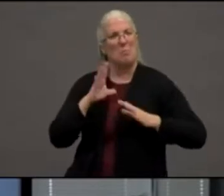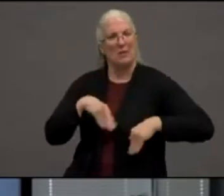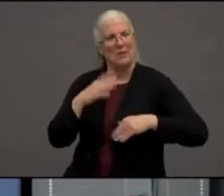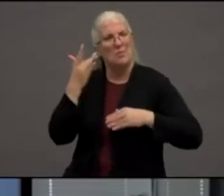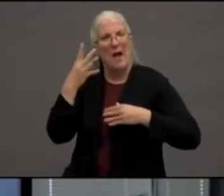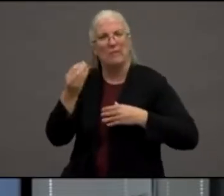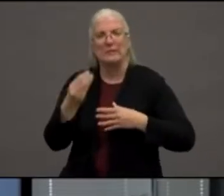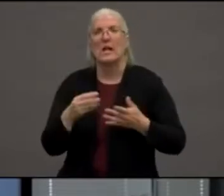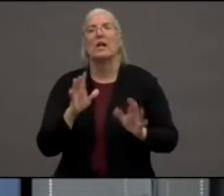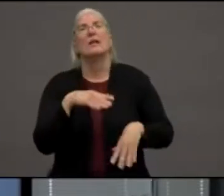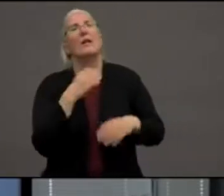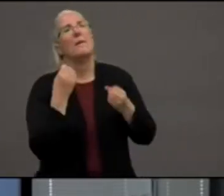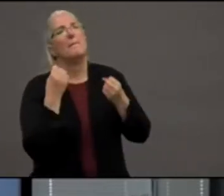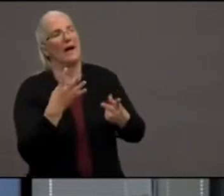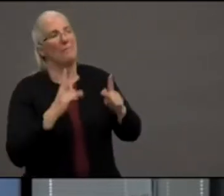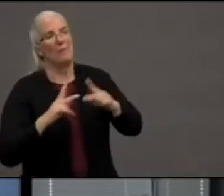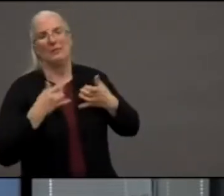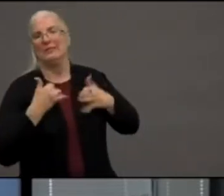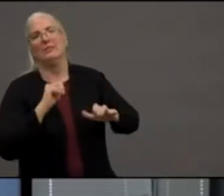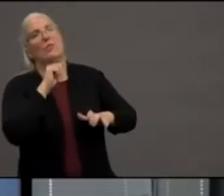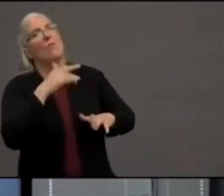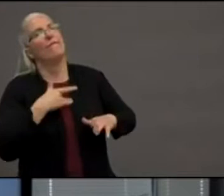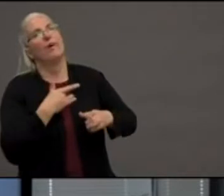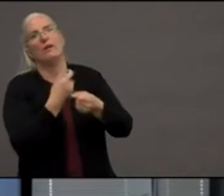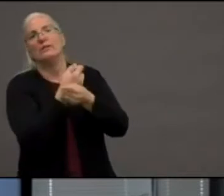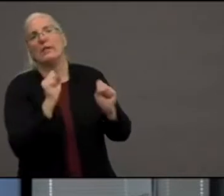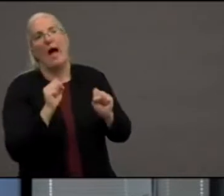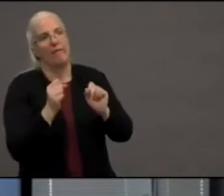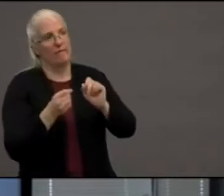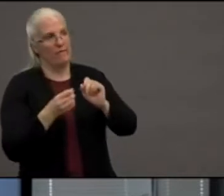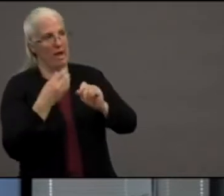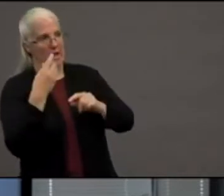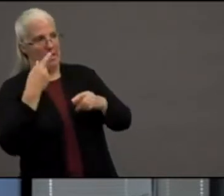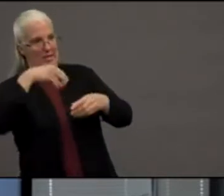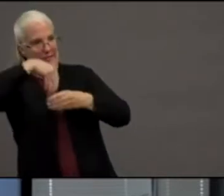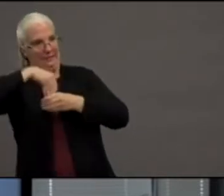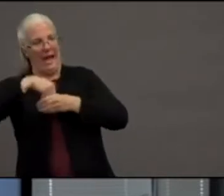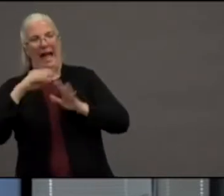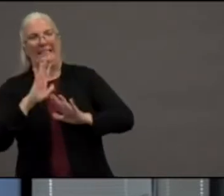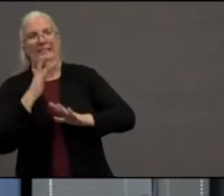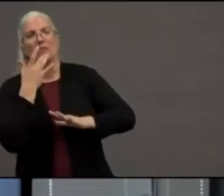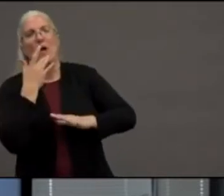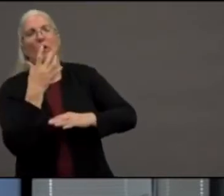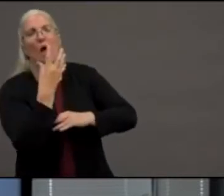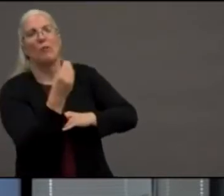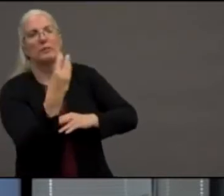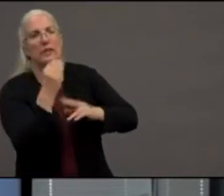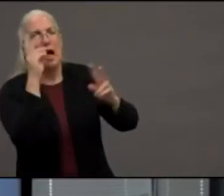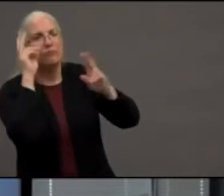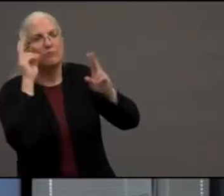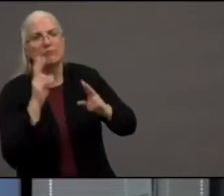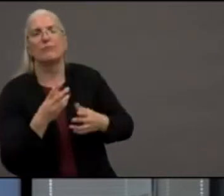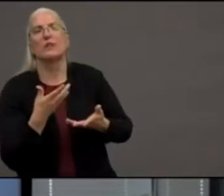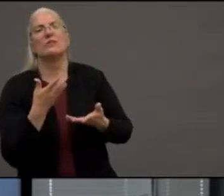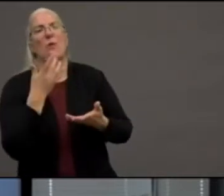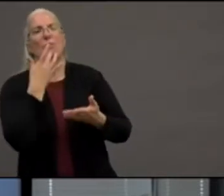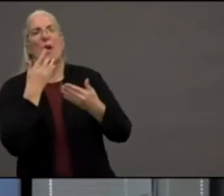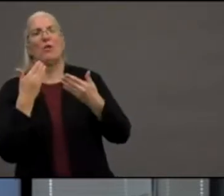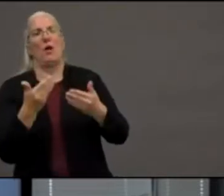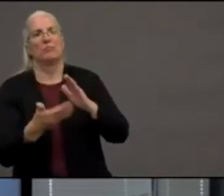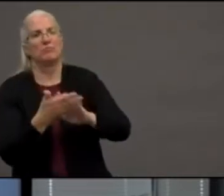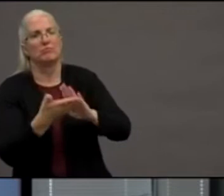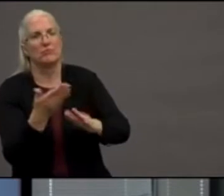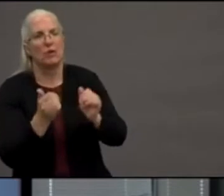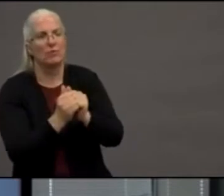safe actually operating indoors right now, so continue to operate outdoors. Absolutely. And they can check with their cities. So it's been several weeks since